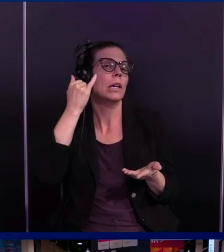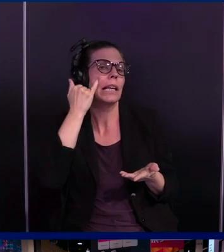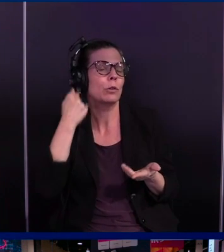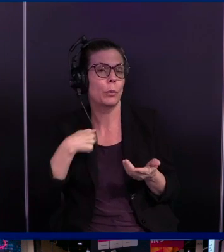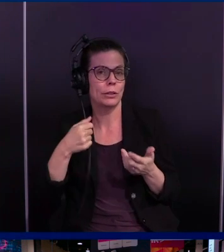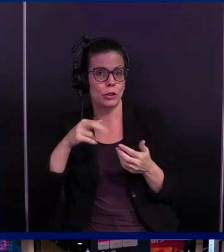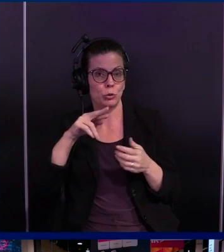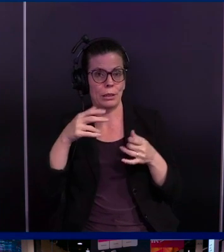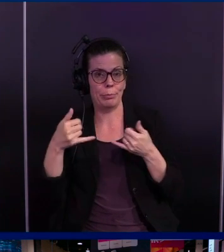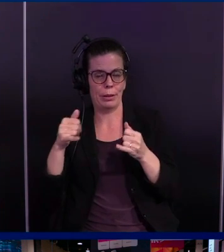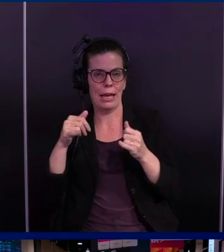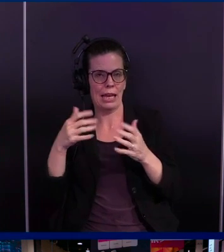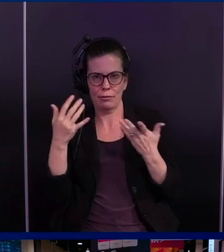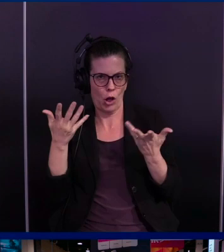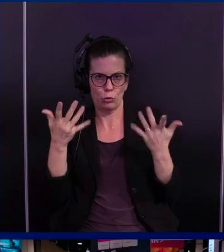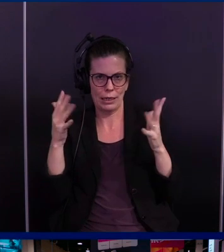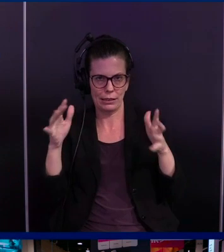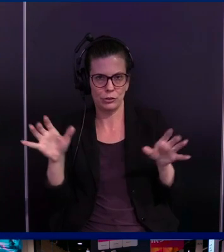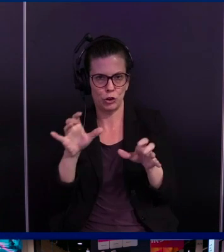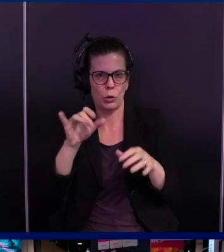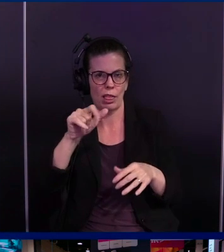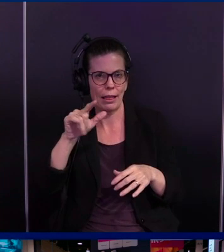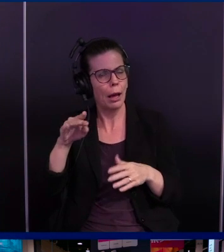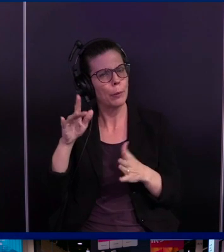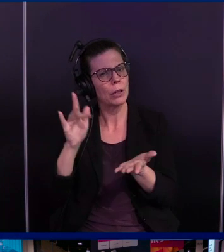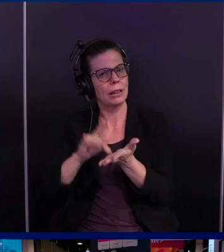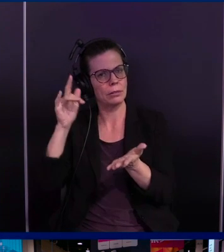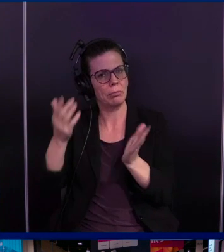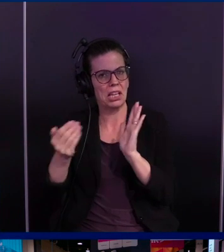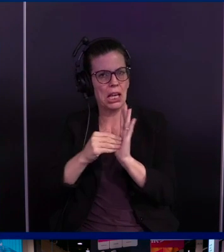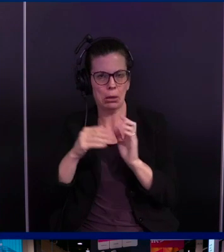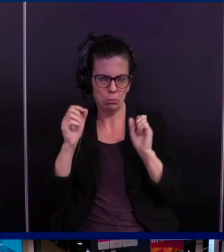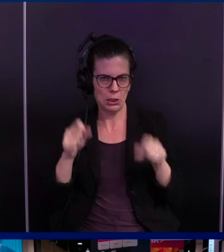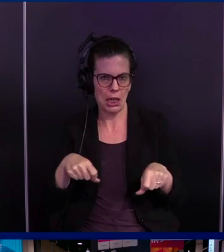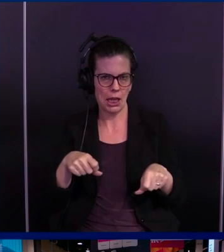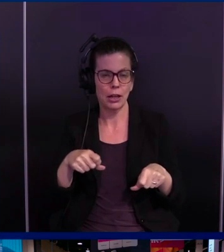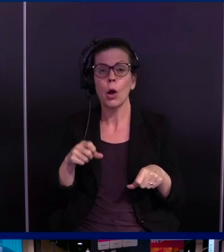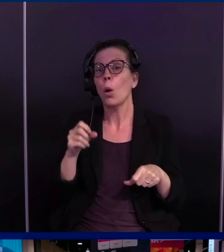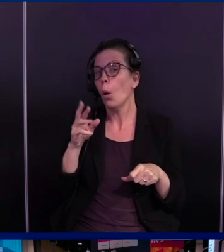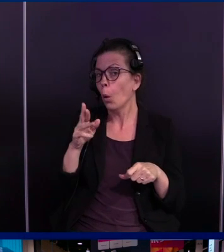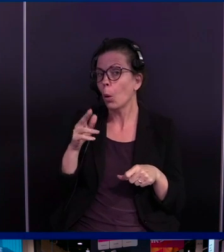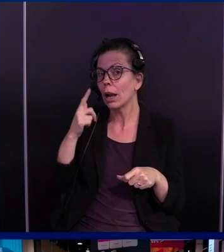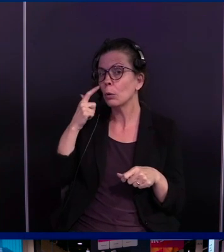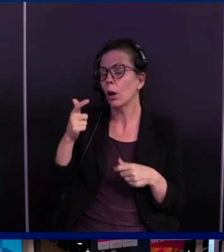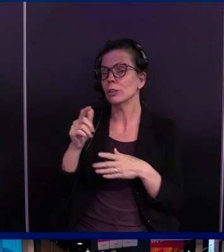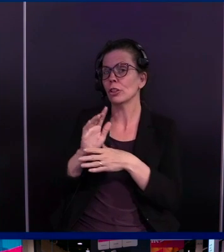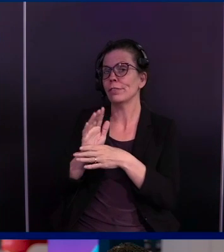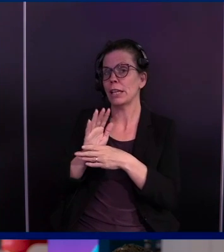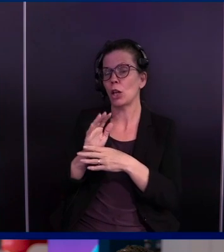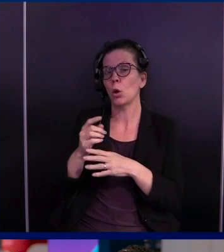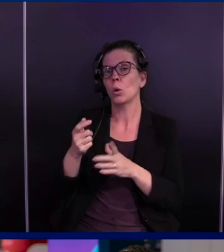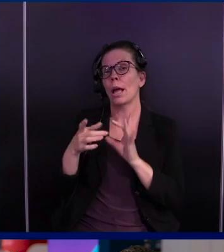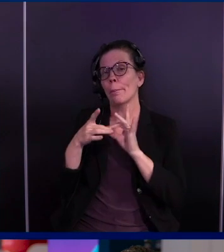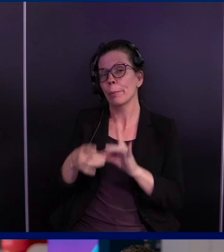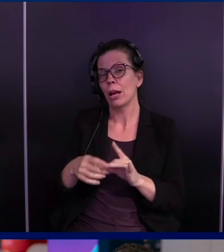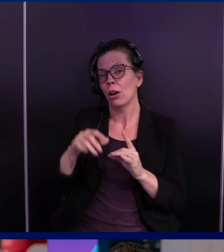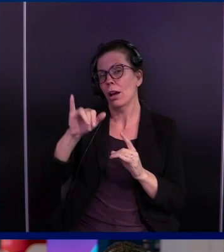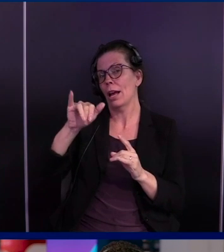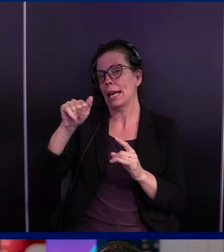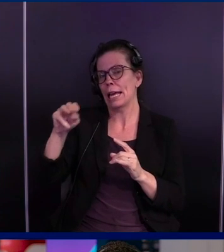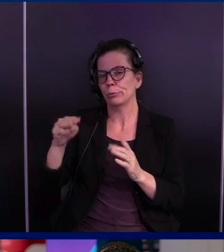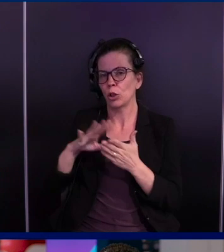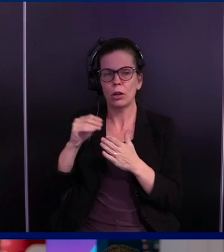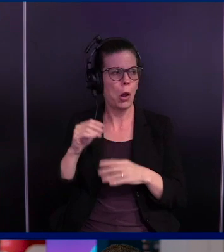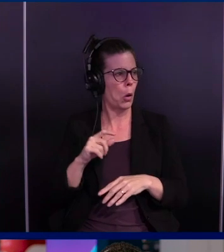replay the lab if we've already played it? We can click on that. We can play the lab again, or I can watch videos about IAM to learn more about it. Yeah,